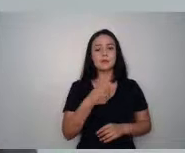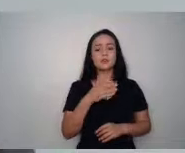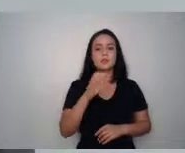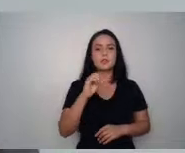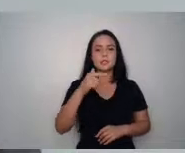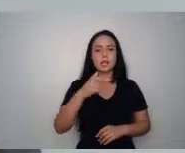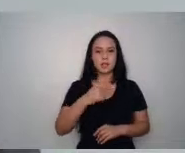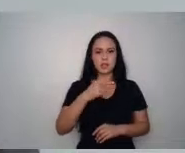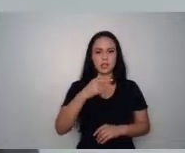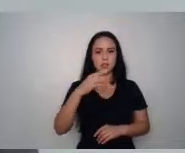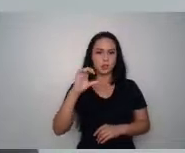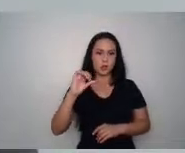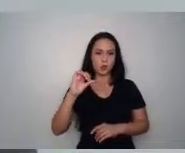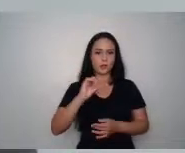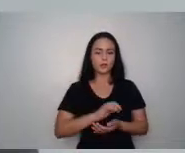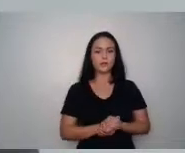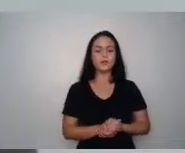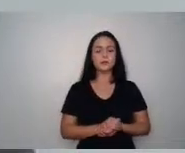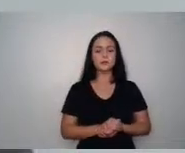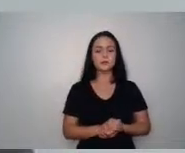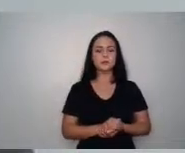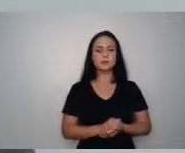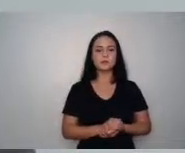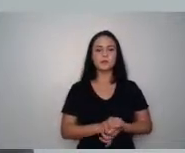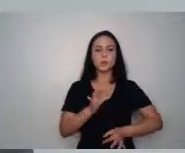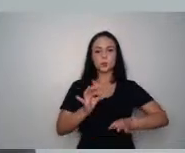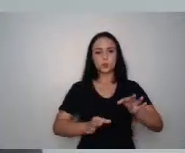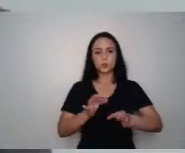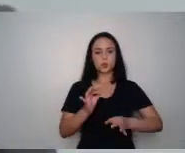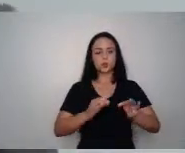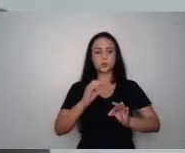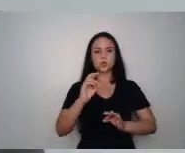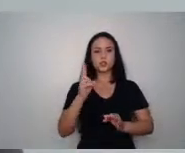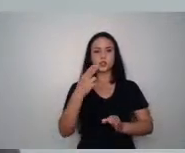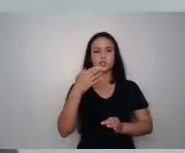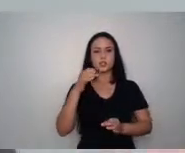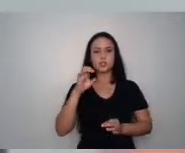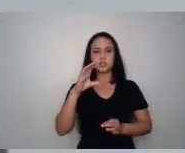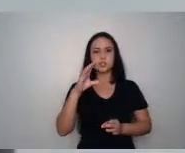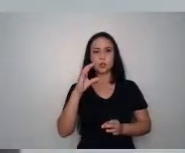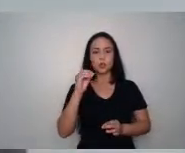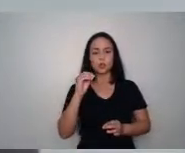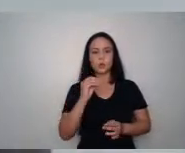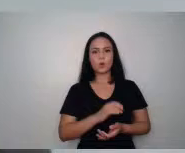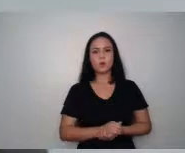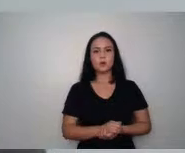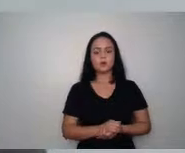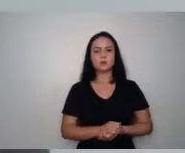we have to understand that in 1979, the Czech